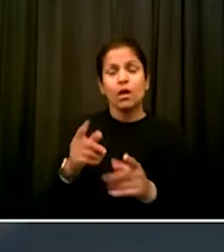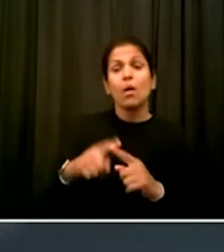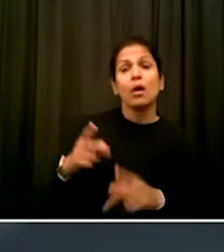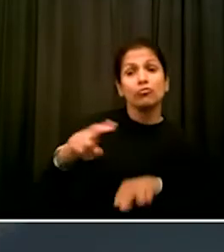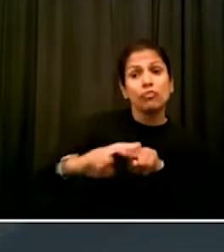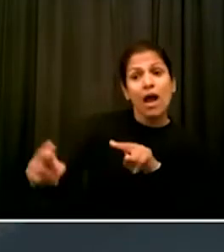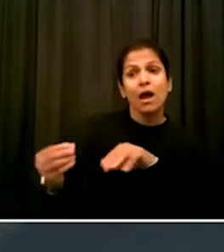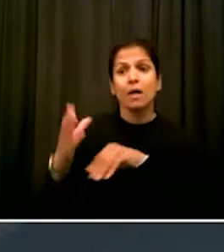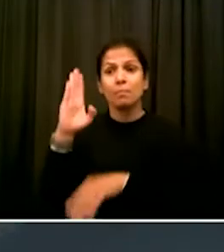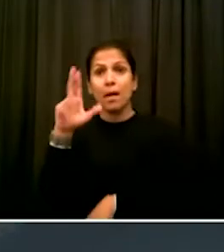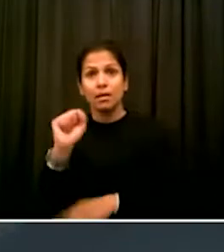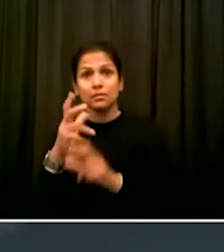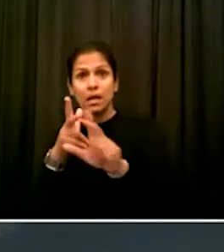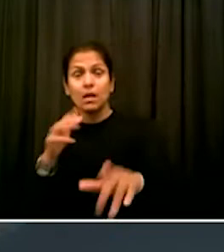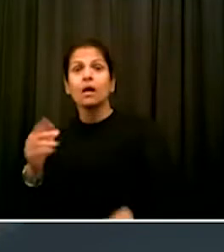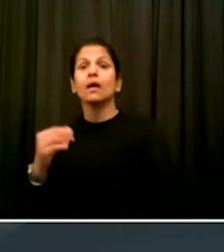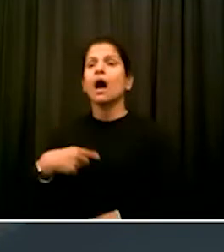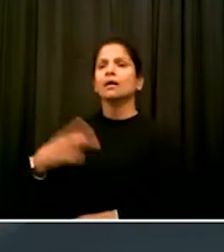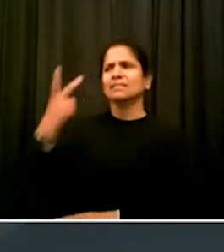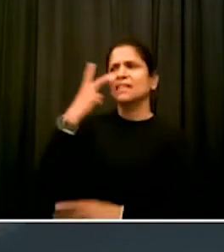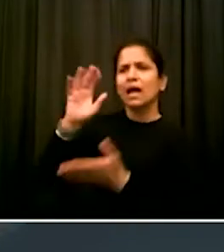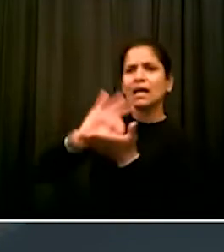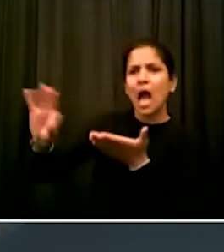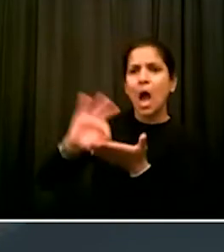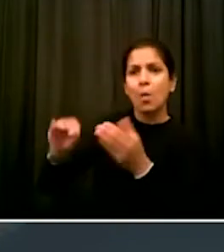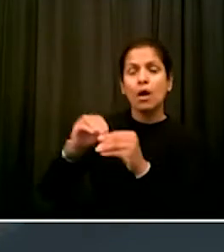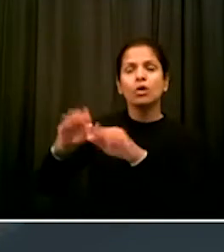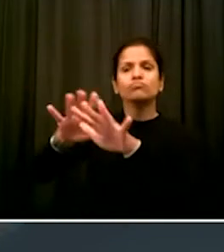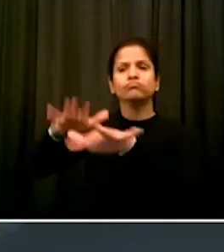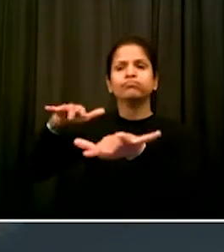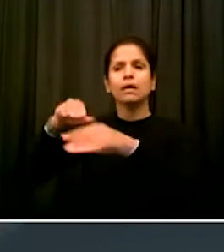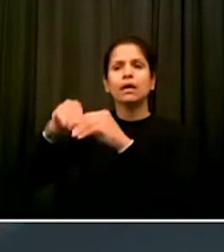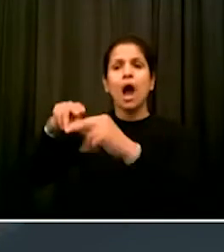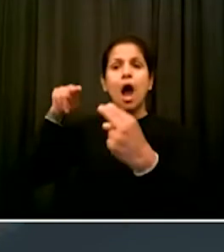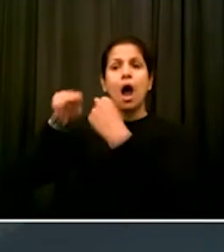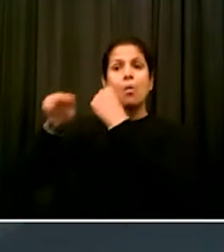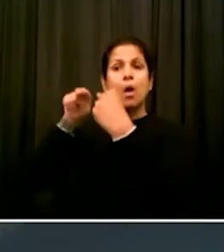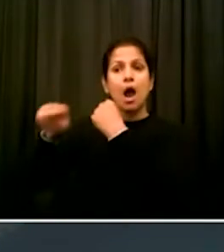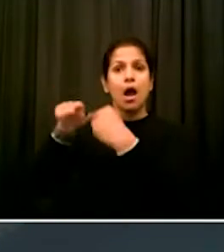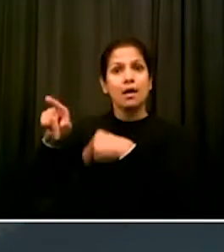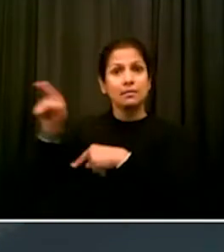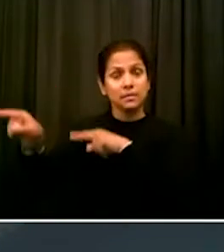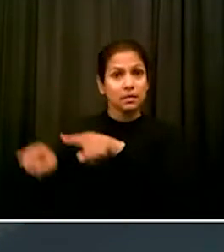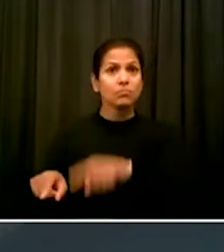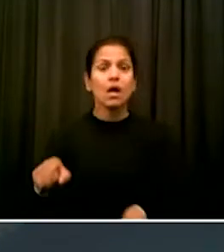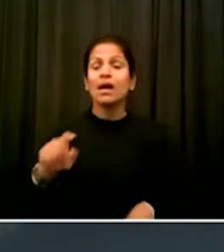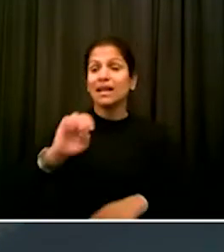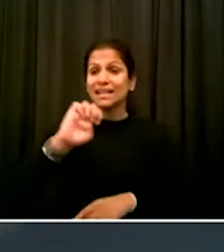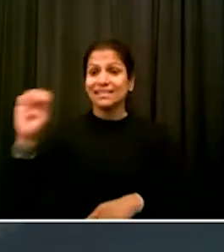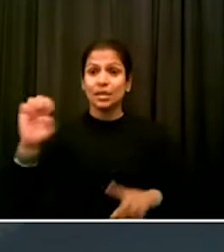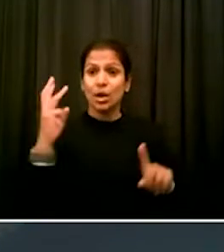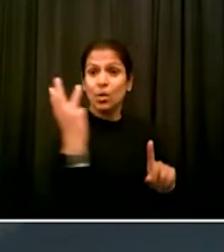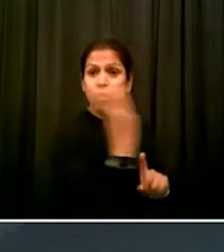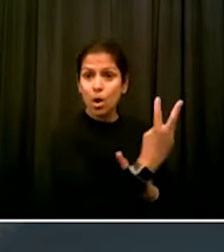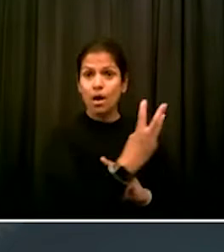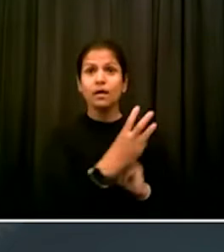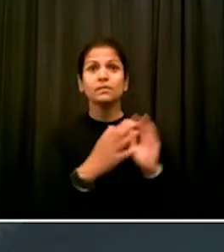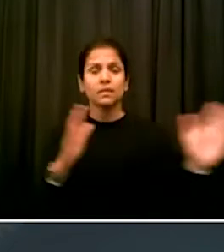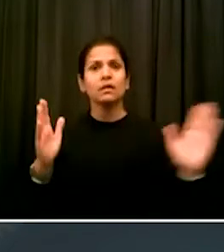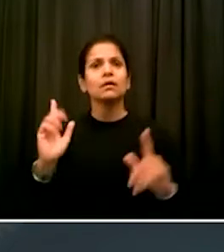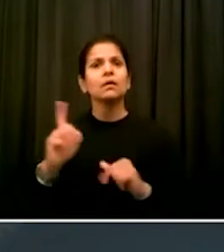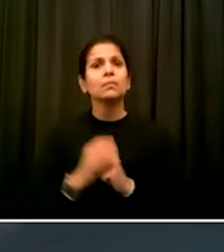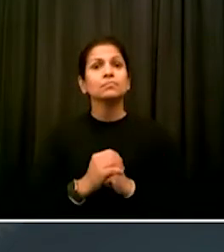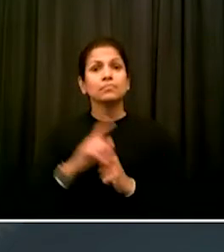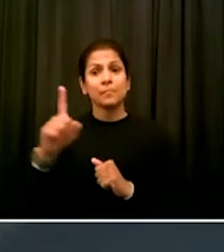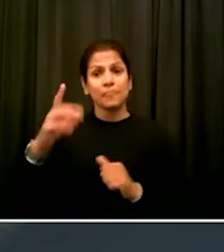very notably, mass transit usage is going up substantially faster than car traffic. And that's in many ways a good thing and a good sign